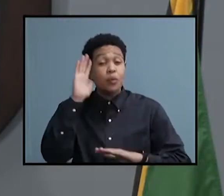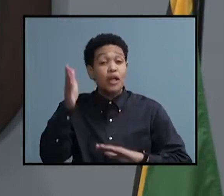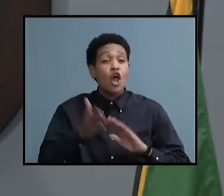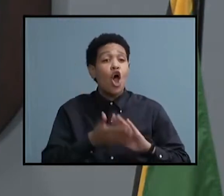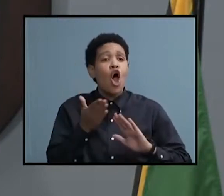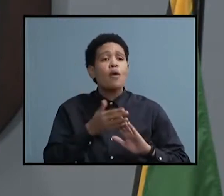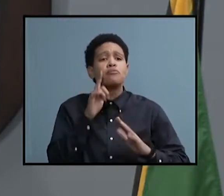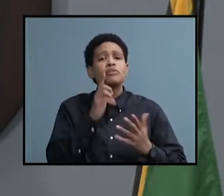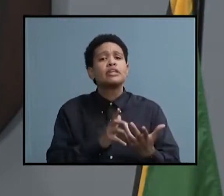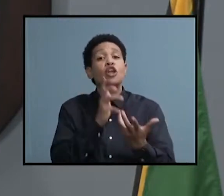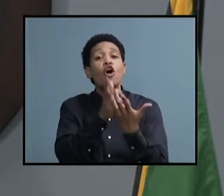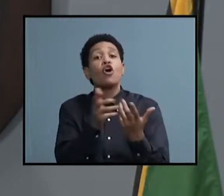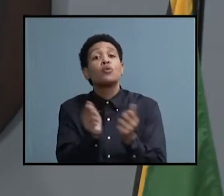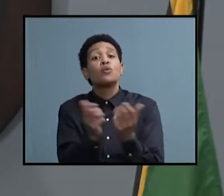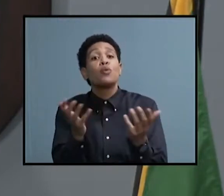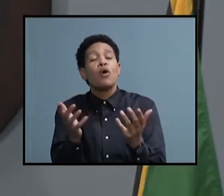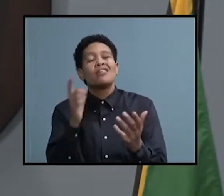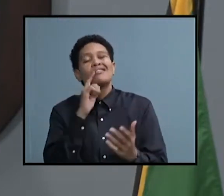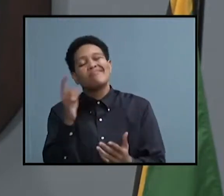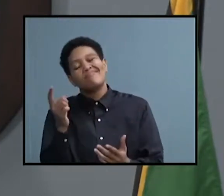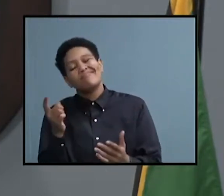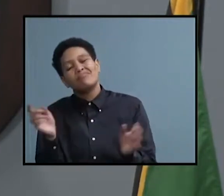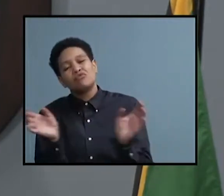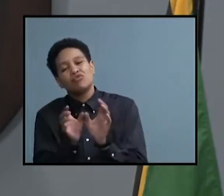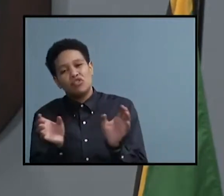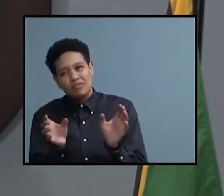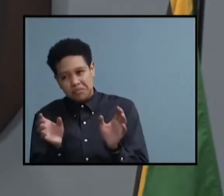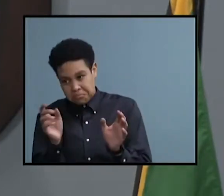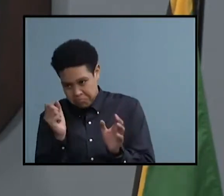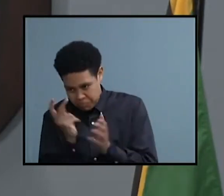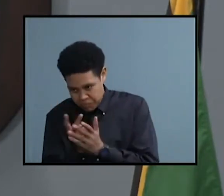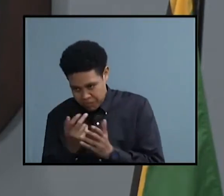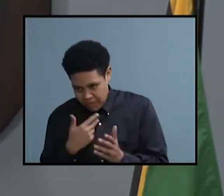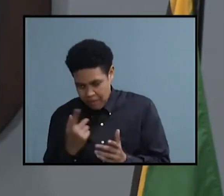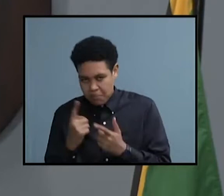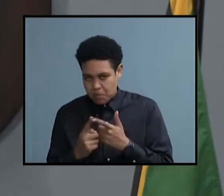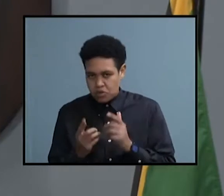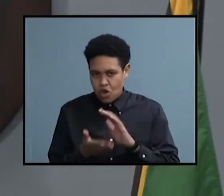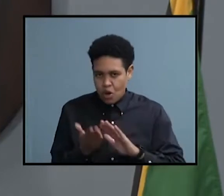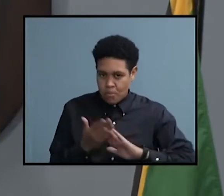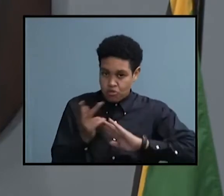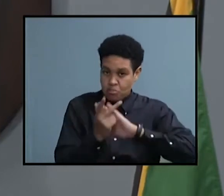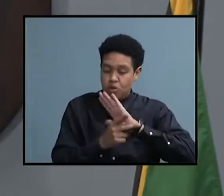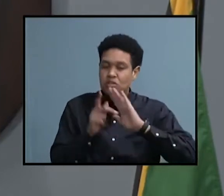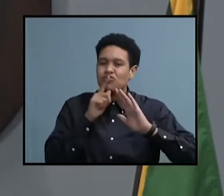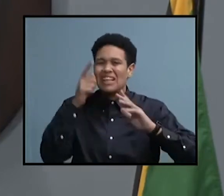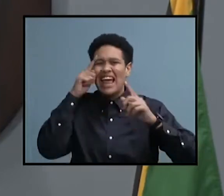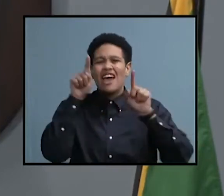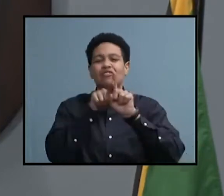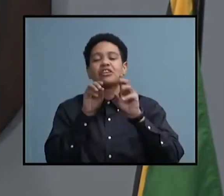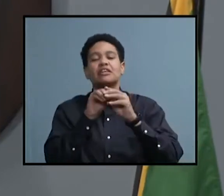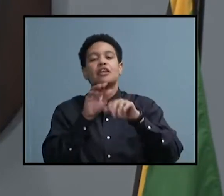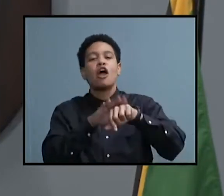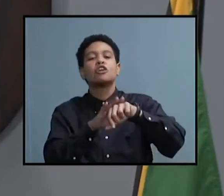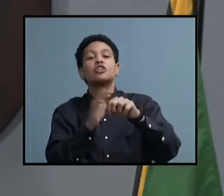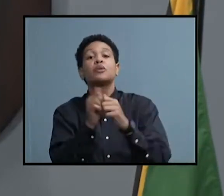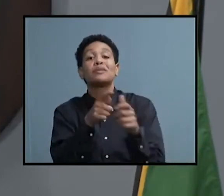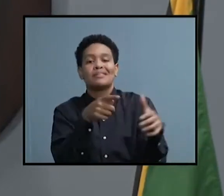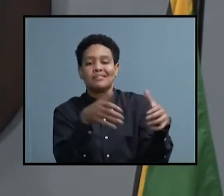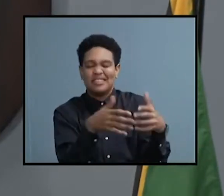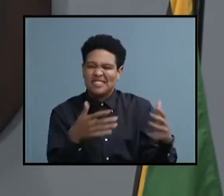operate in accordance, subject to certification and operating protocols as agreed in consultation with the